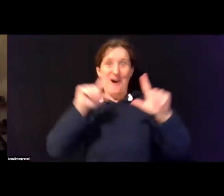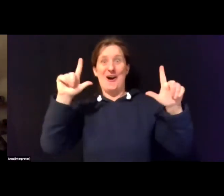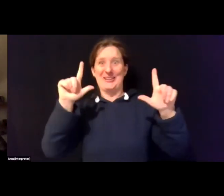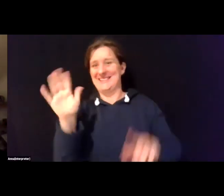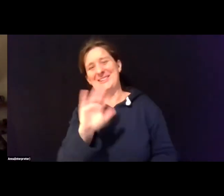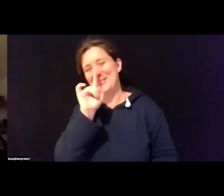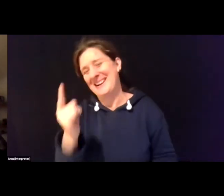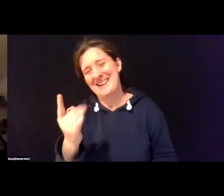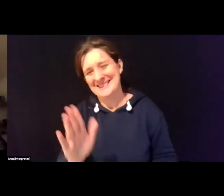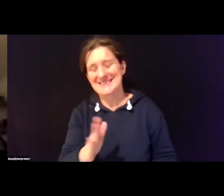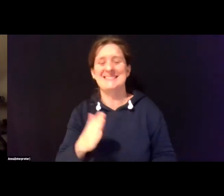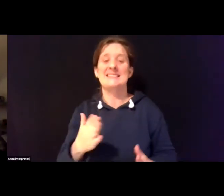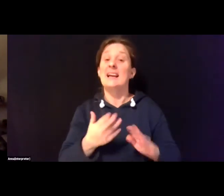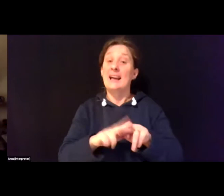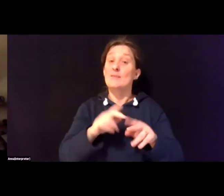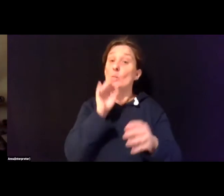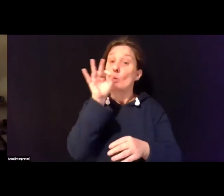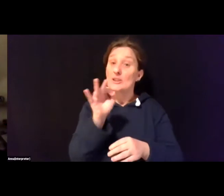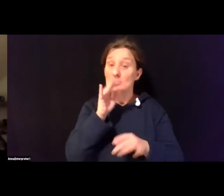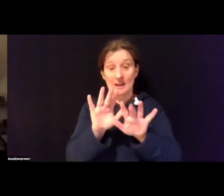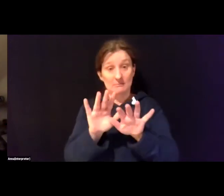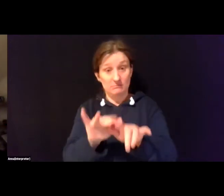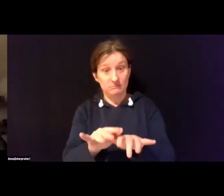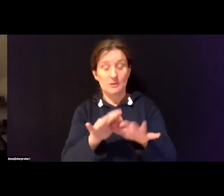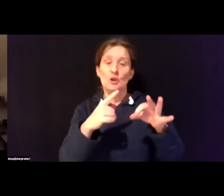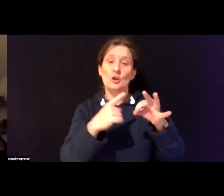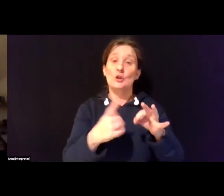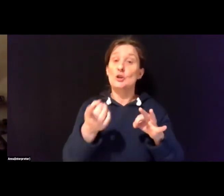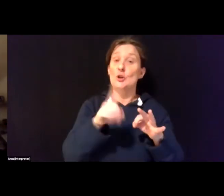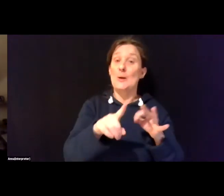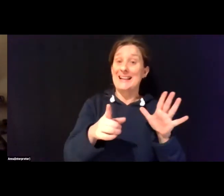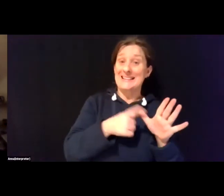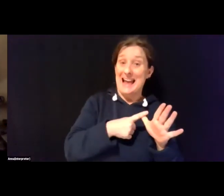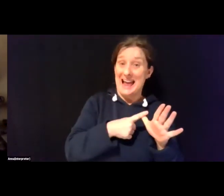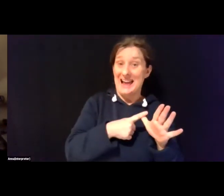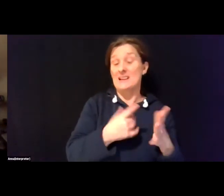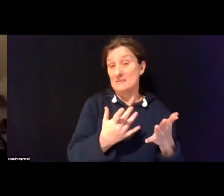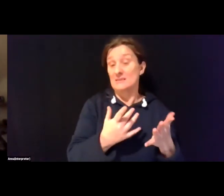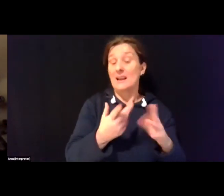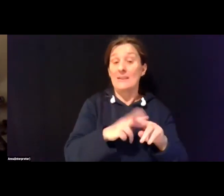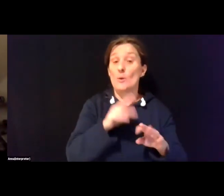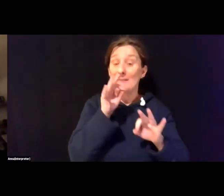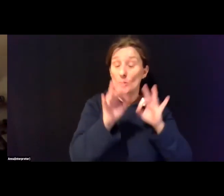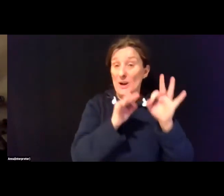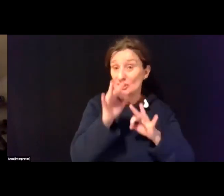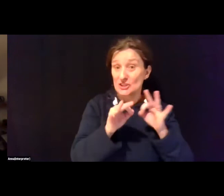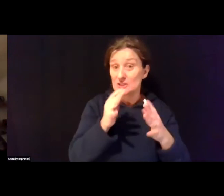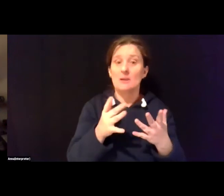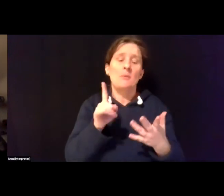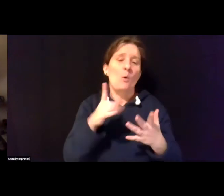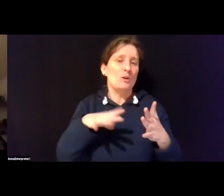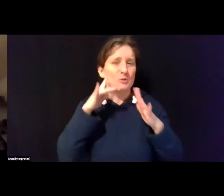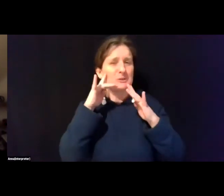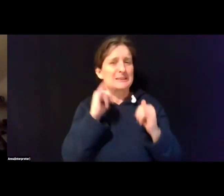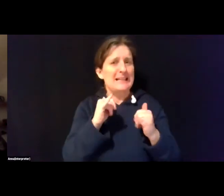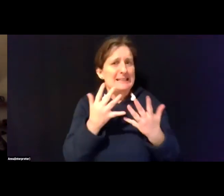just type it in the Q&A box. We're going to try to get to them all at the end of the talk. I'd like to do a little test now, though,